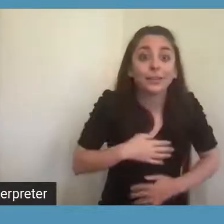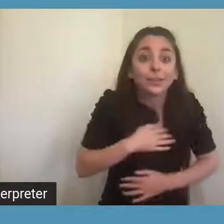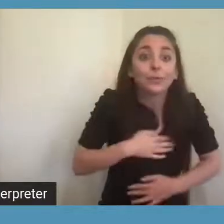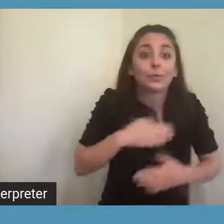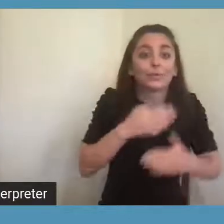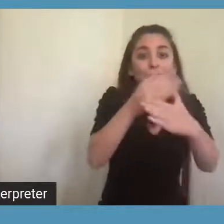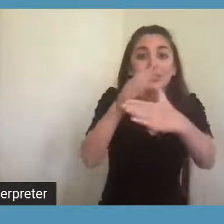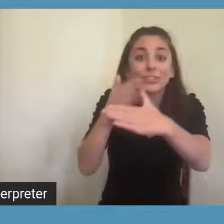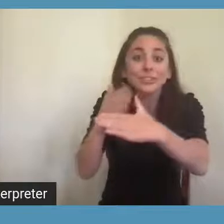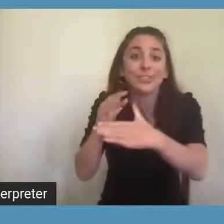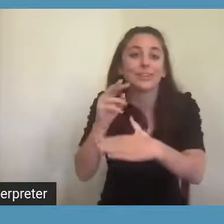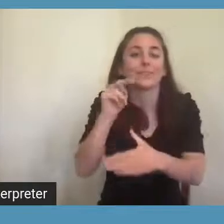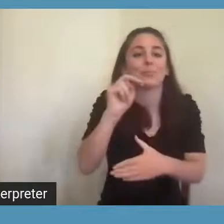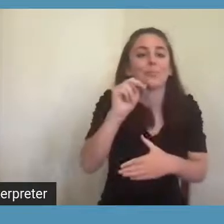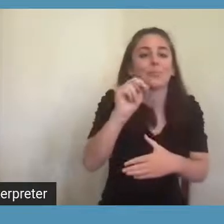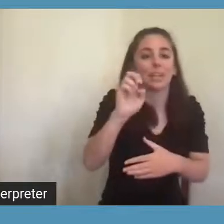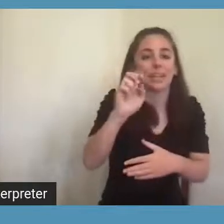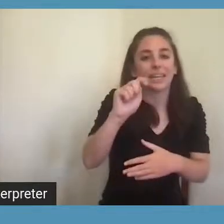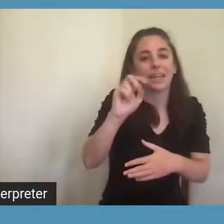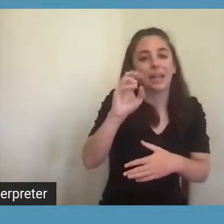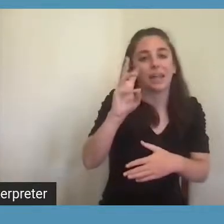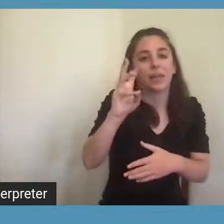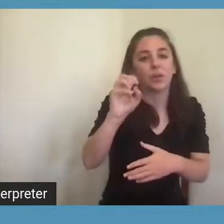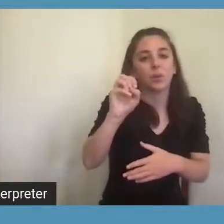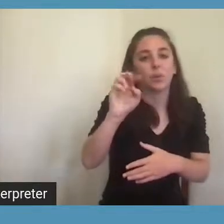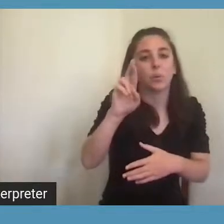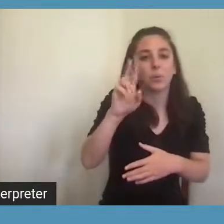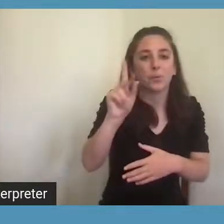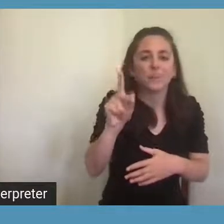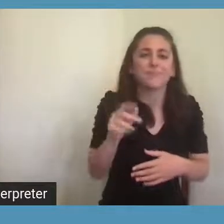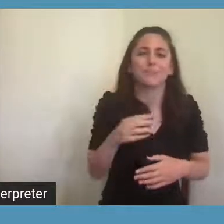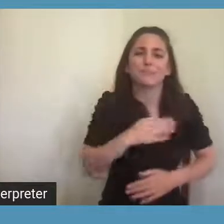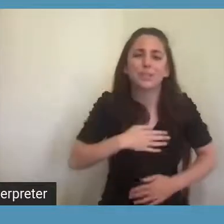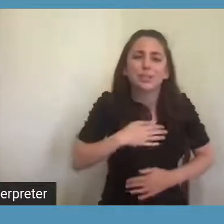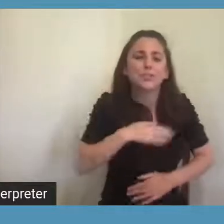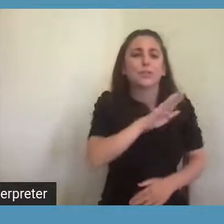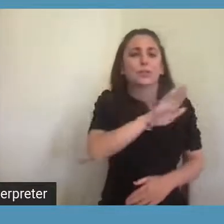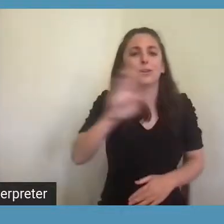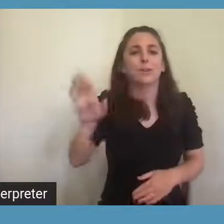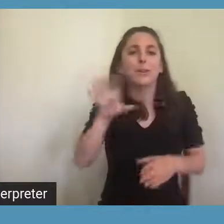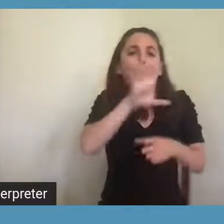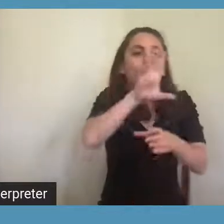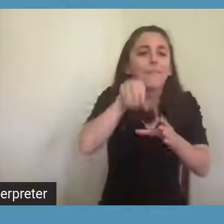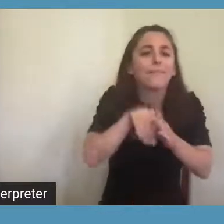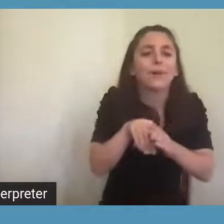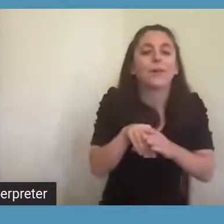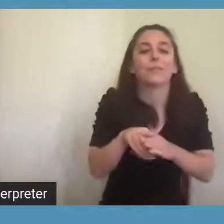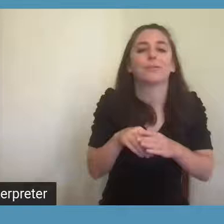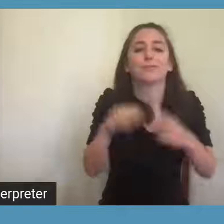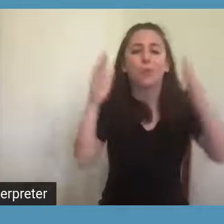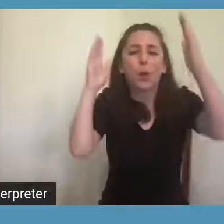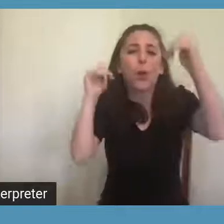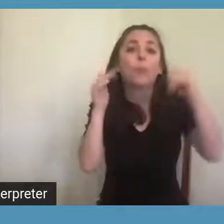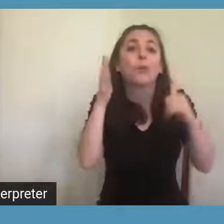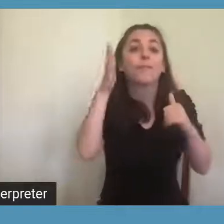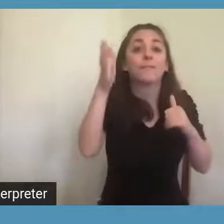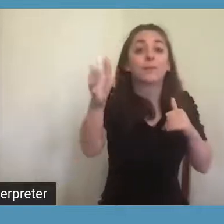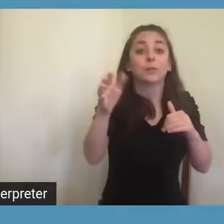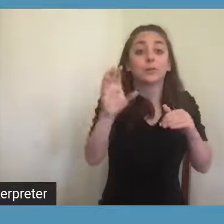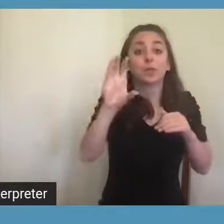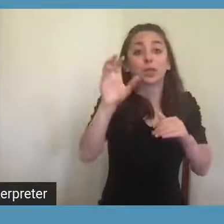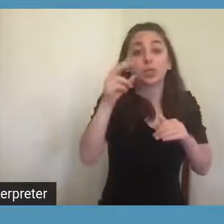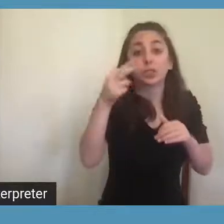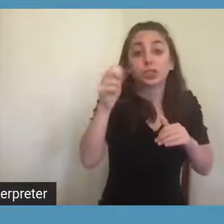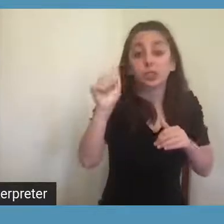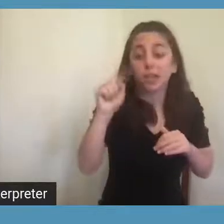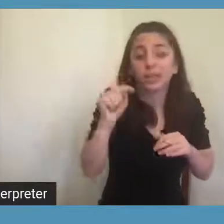with your networks. We really appreciate participation and hope to see you all in the chat in future programs. After